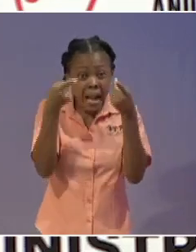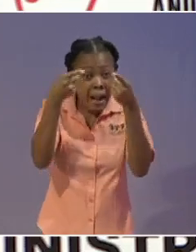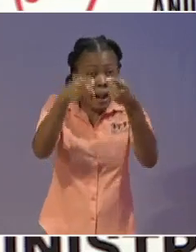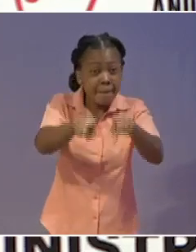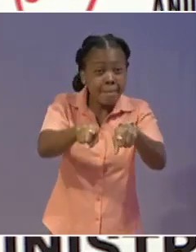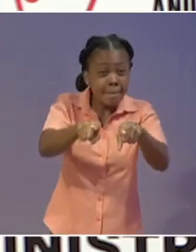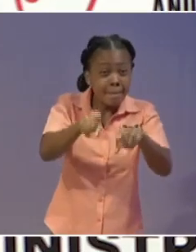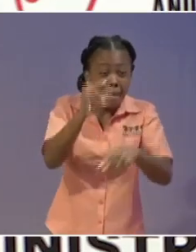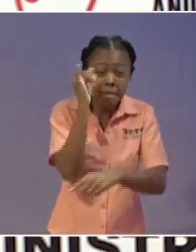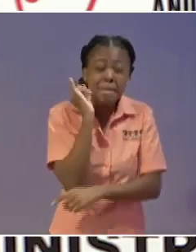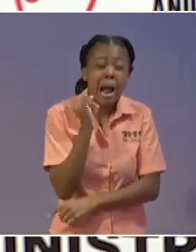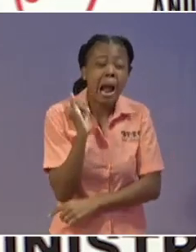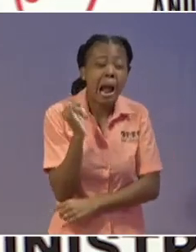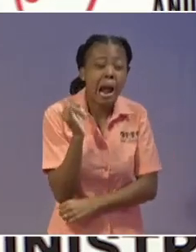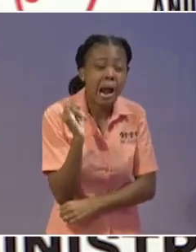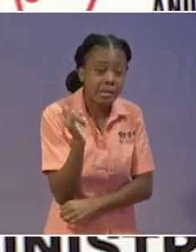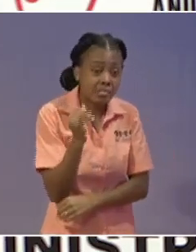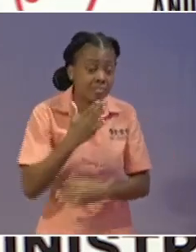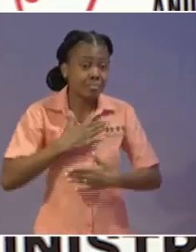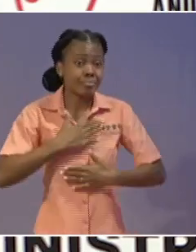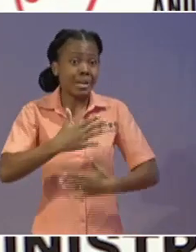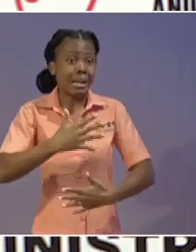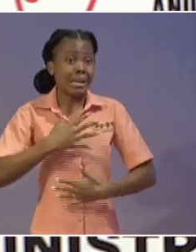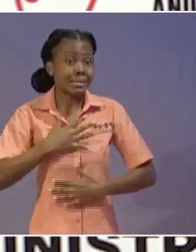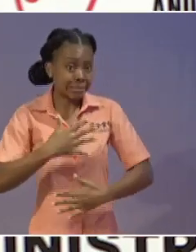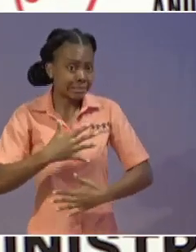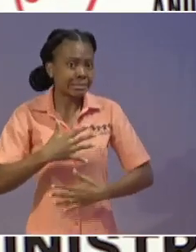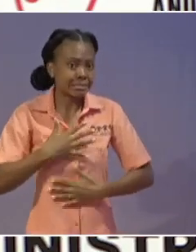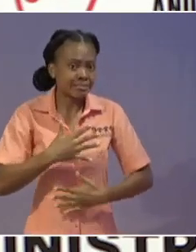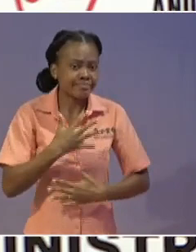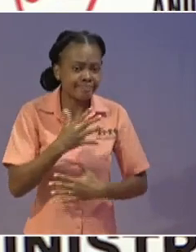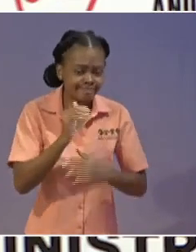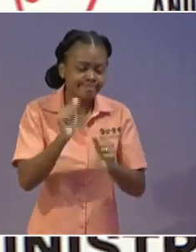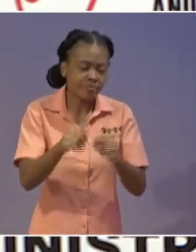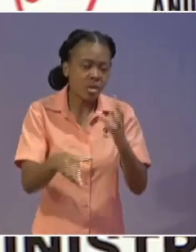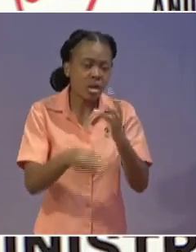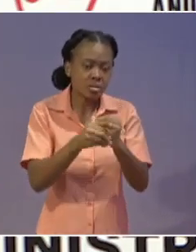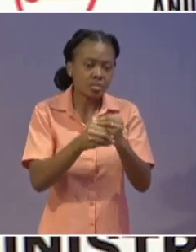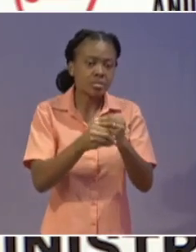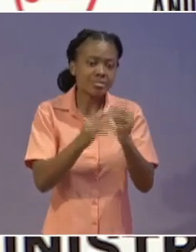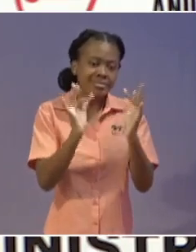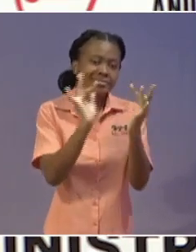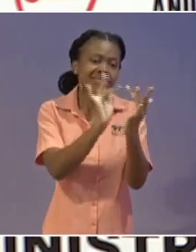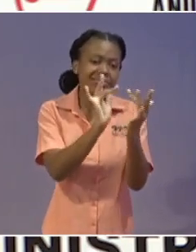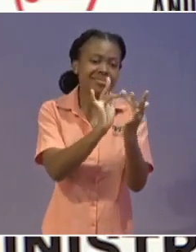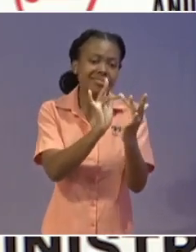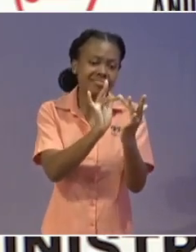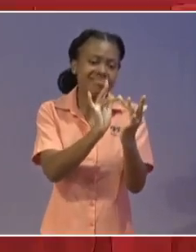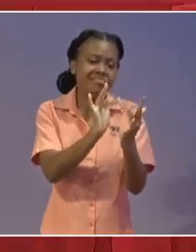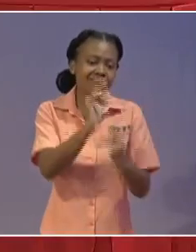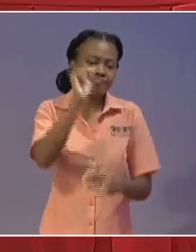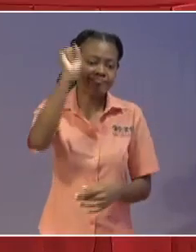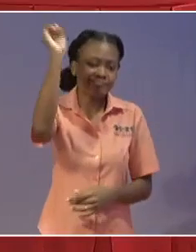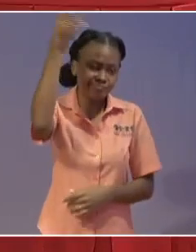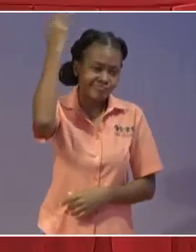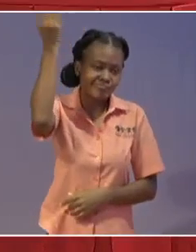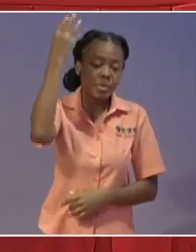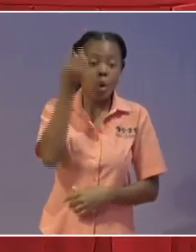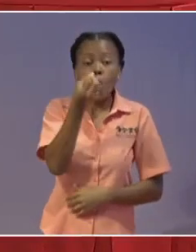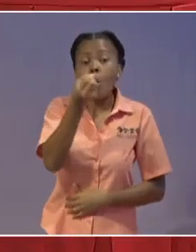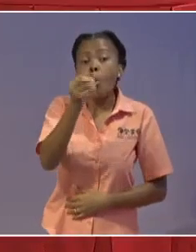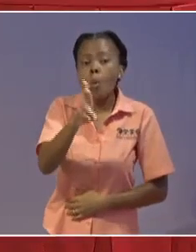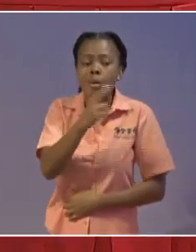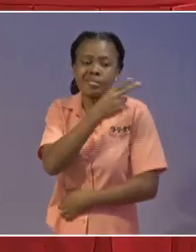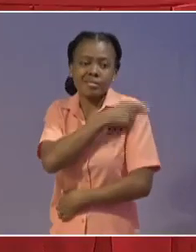you present to a healthcare facility or contact a healthcare provider as soon as you can. Thank you very much, CMO. Now we